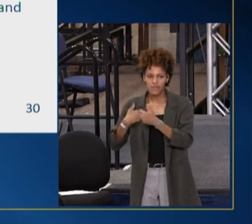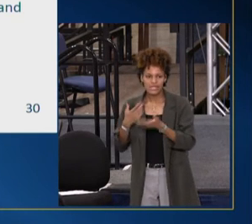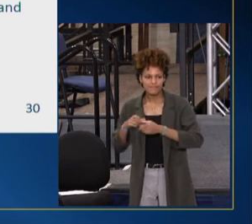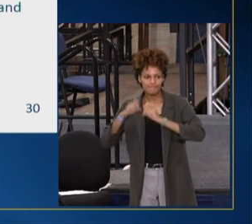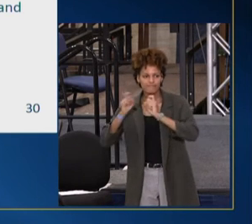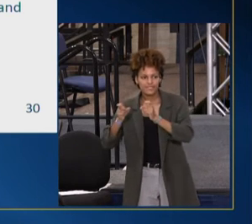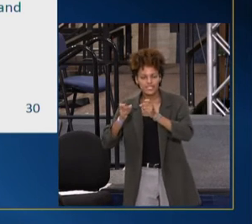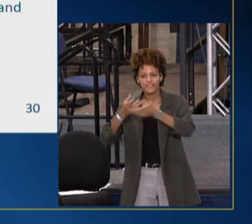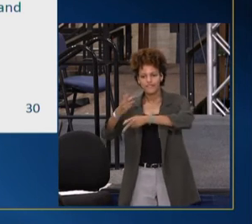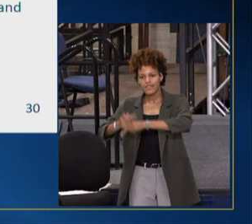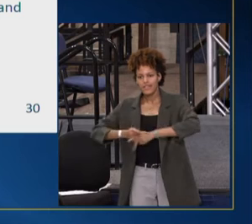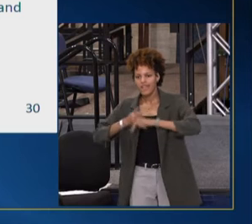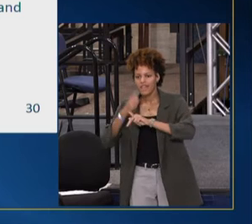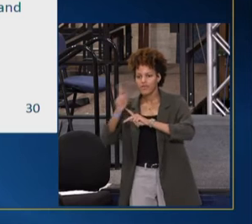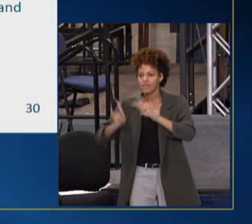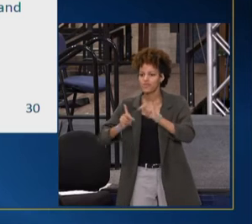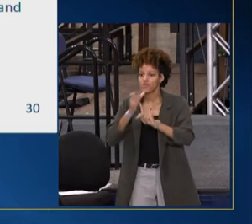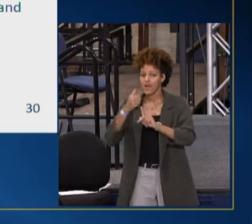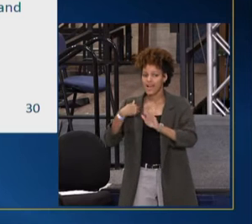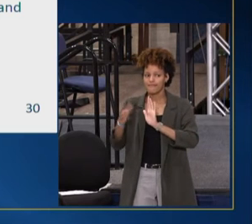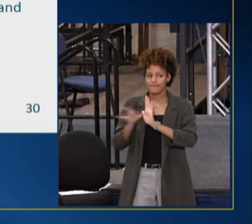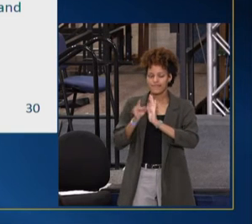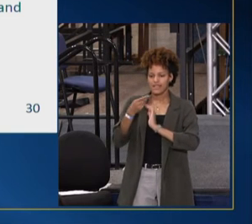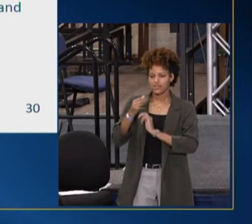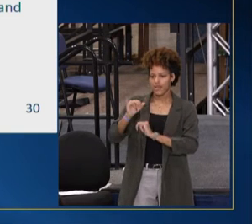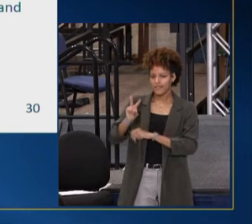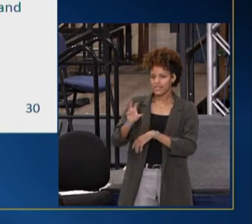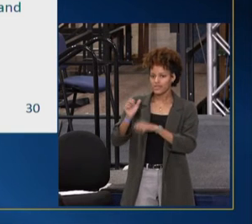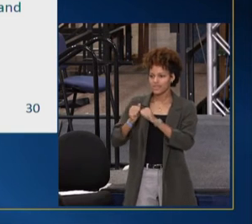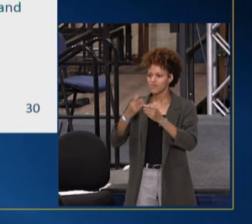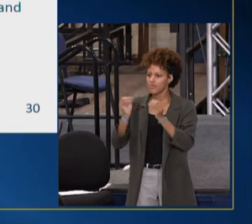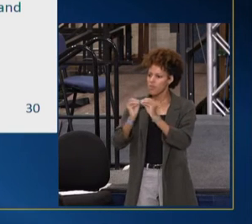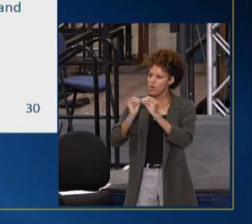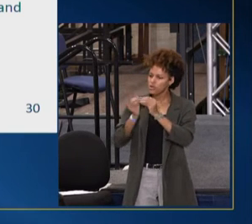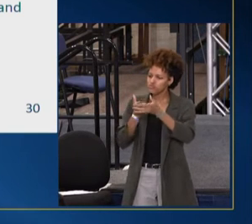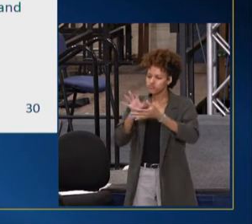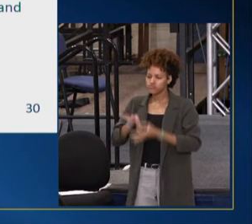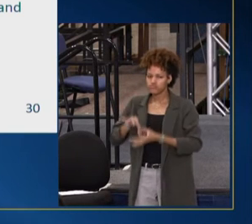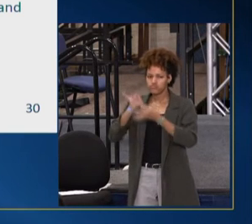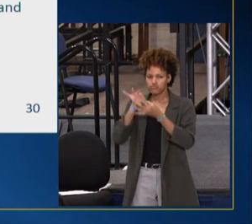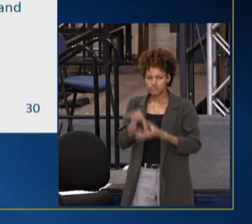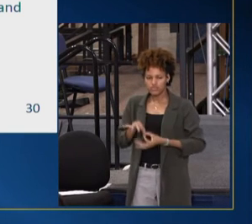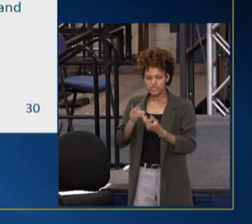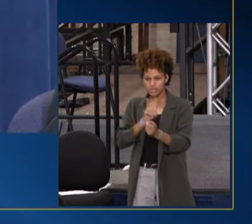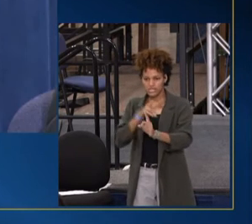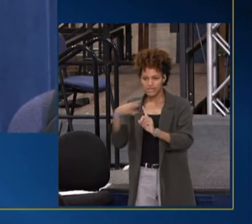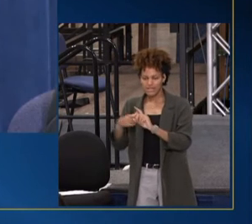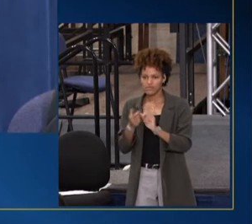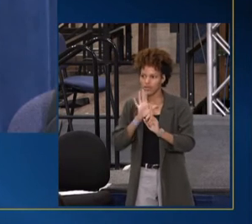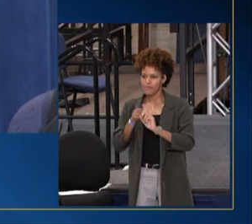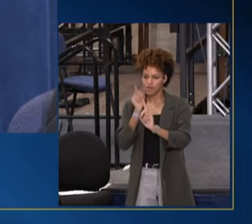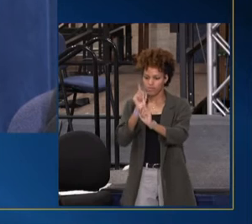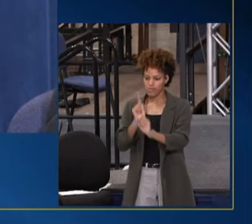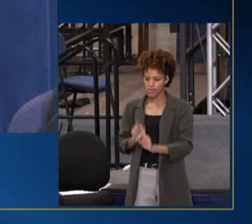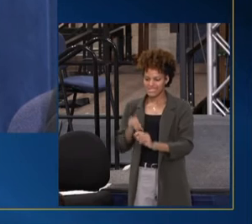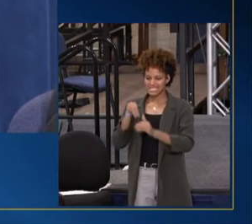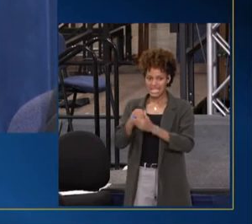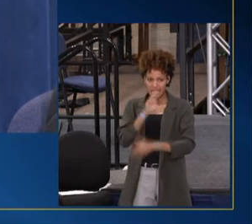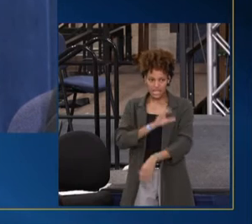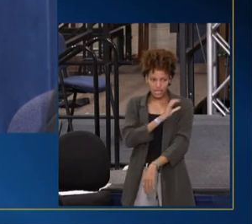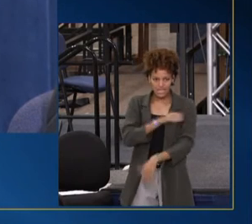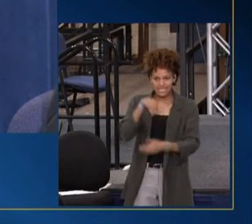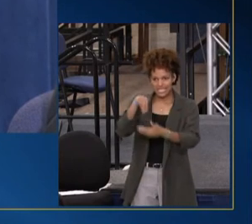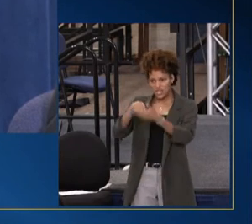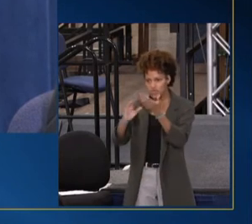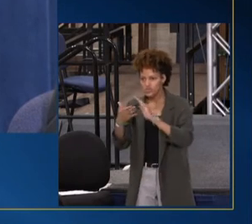care to people with HIV in a holistic, comprehensive way, and really thinking about all those touch points, both in the clinic, in the